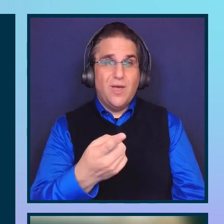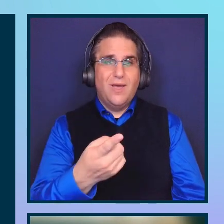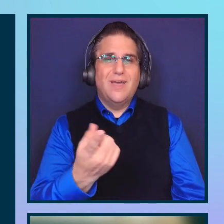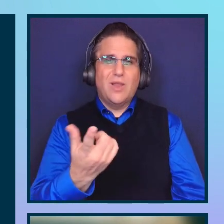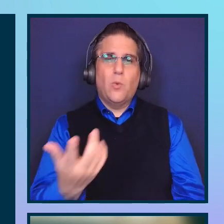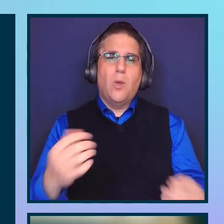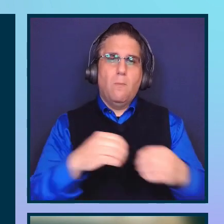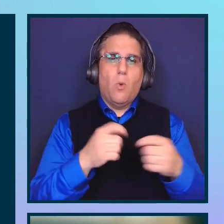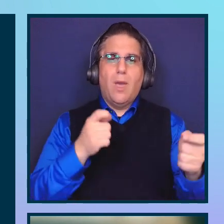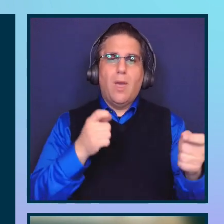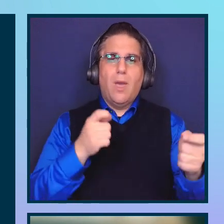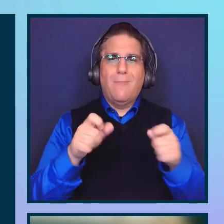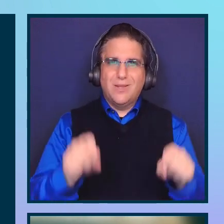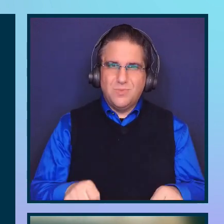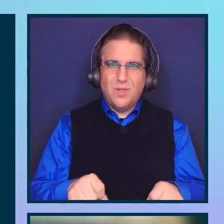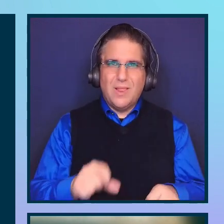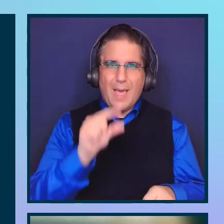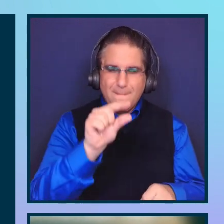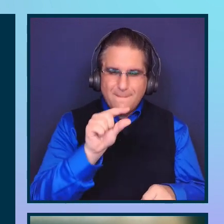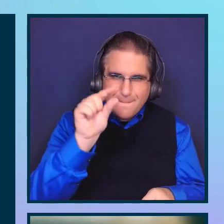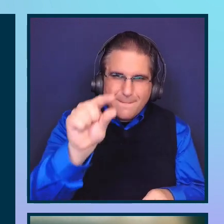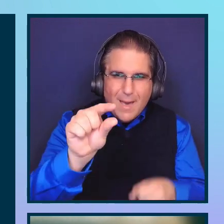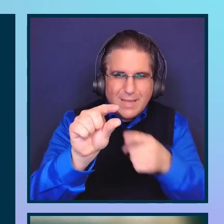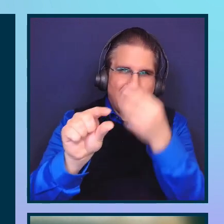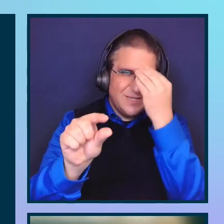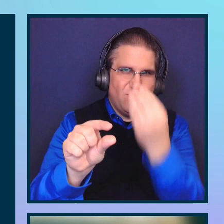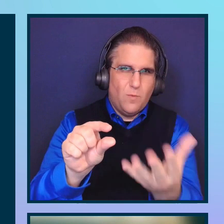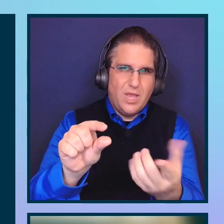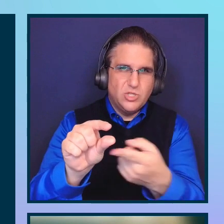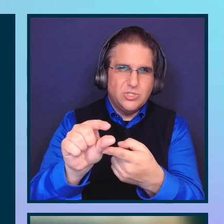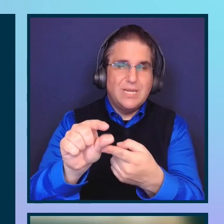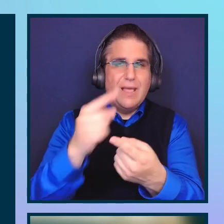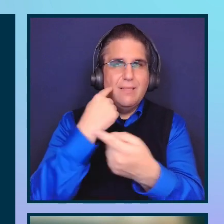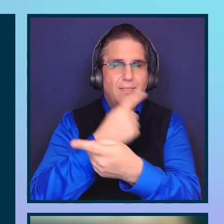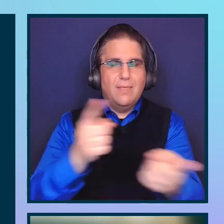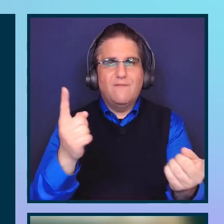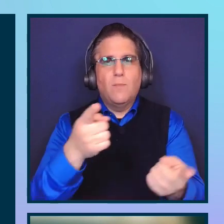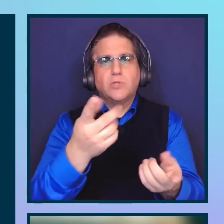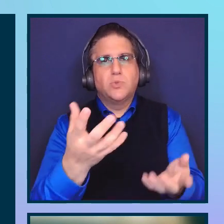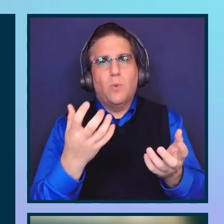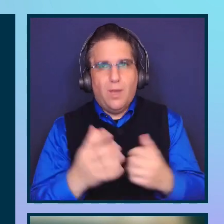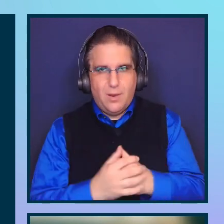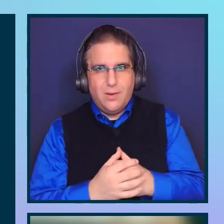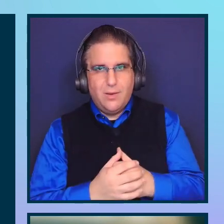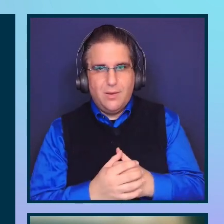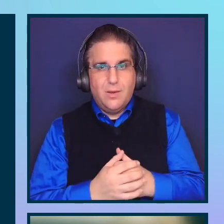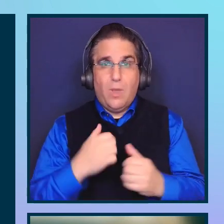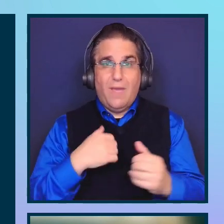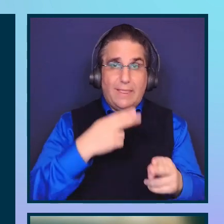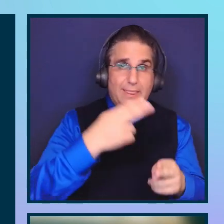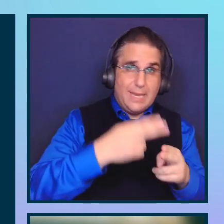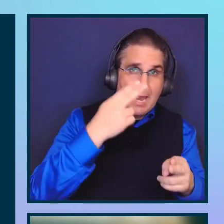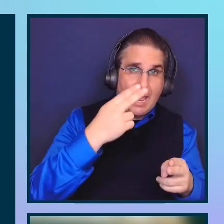more manageable, bite-sized, relevant announcement for our plant tiles. We've got the name of the plant, the fact